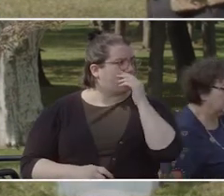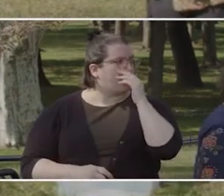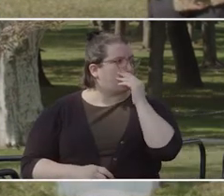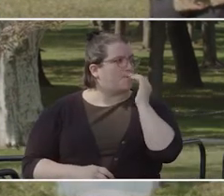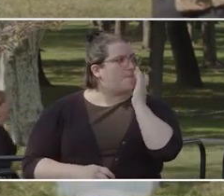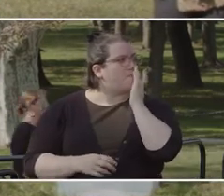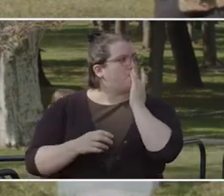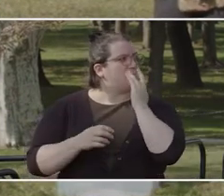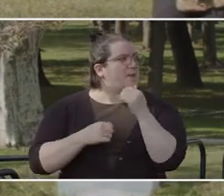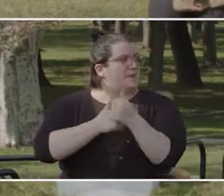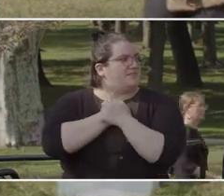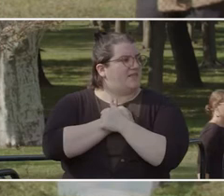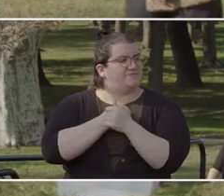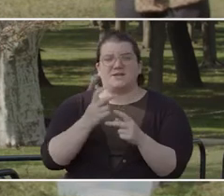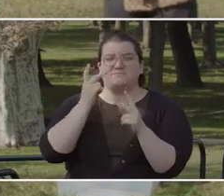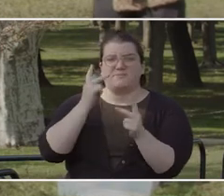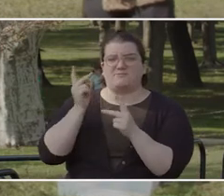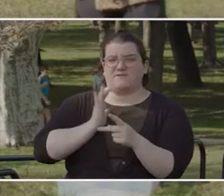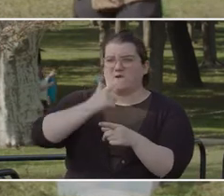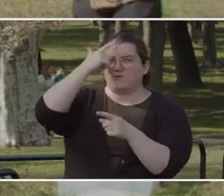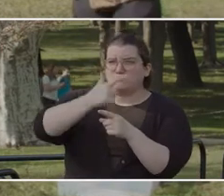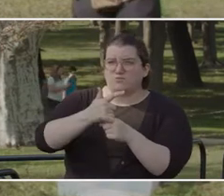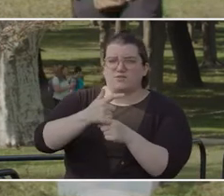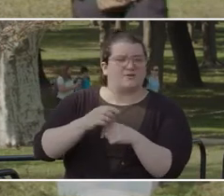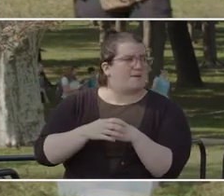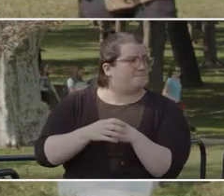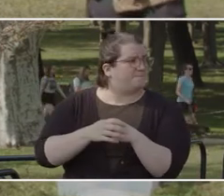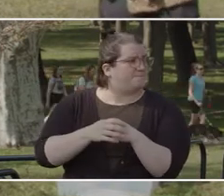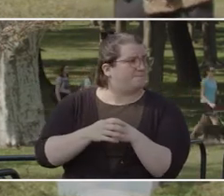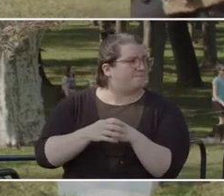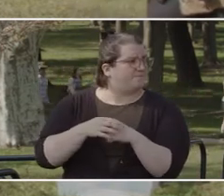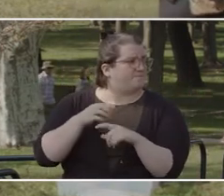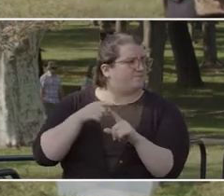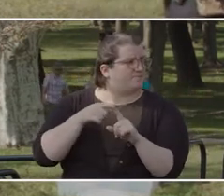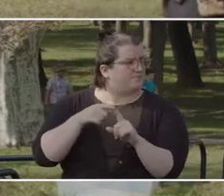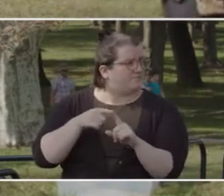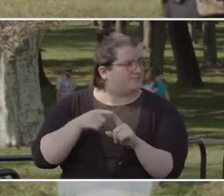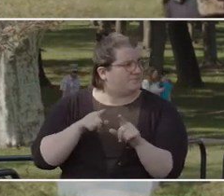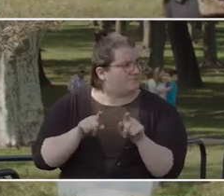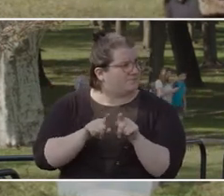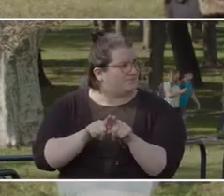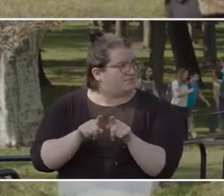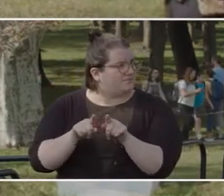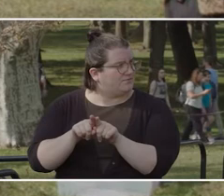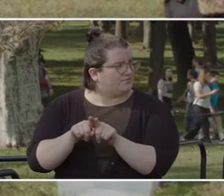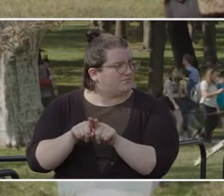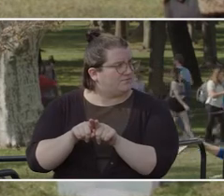In loving memory of our brother, and who is also, he,